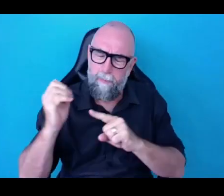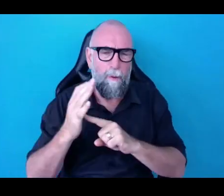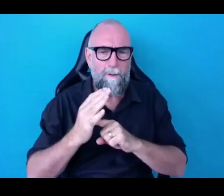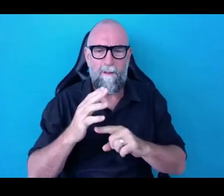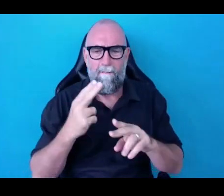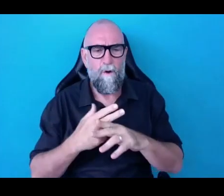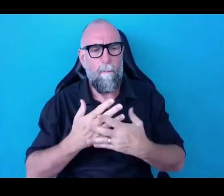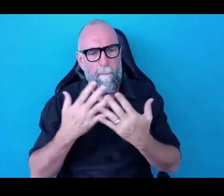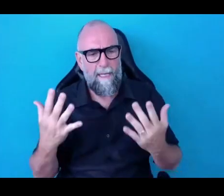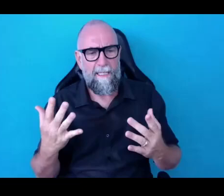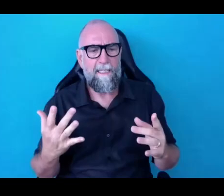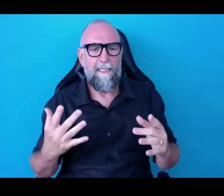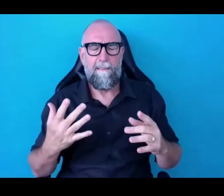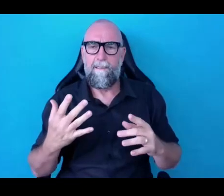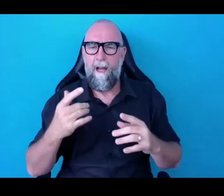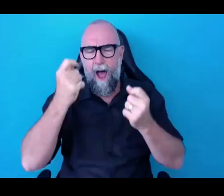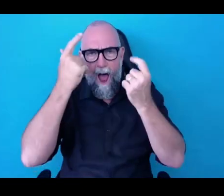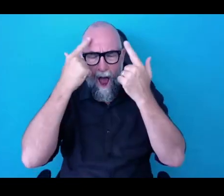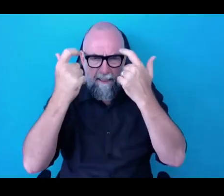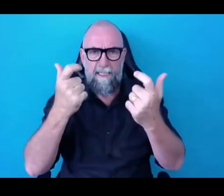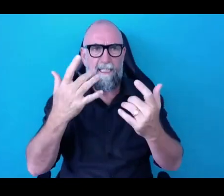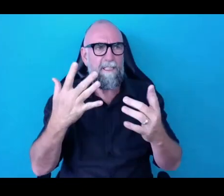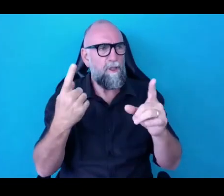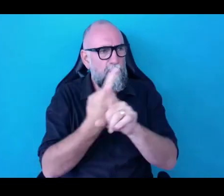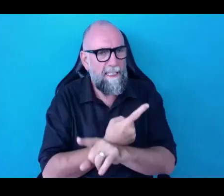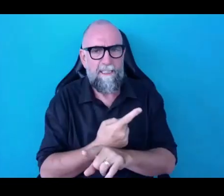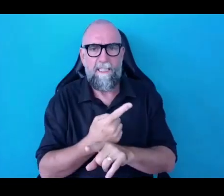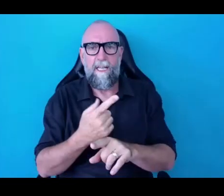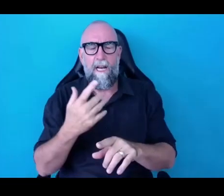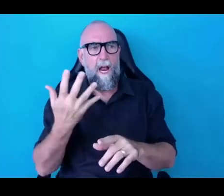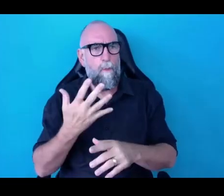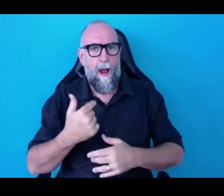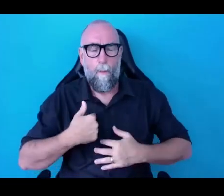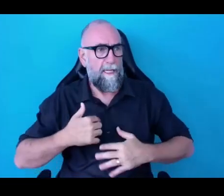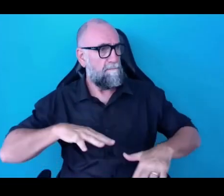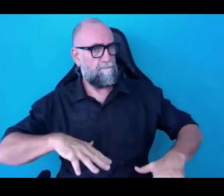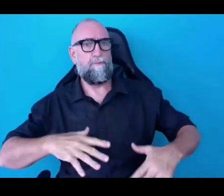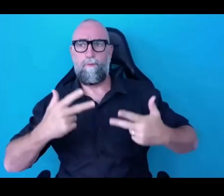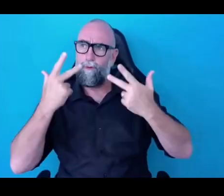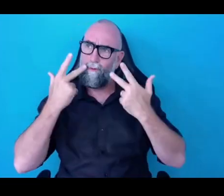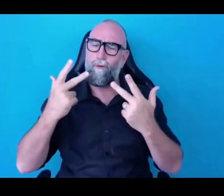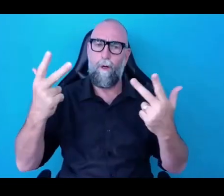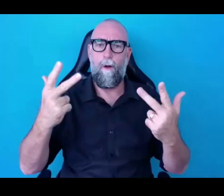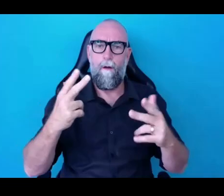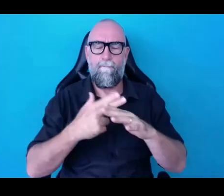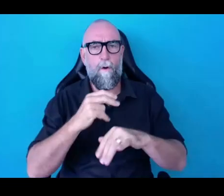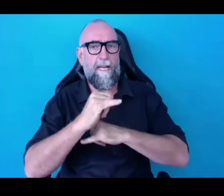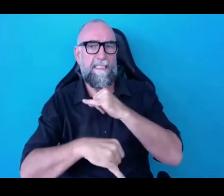it will be there. The same with the Indigenous presence within the context of contemporary international art. The